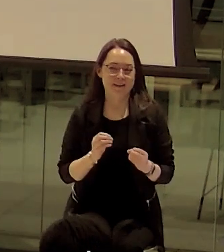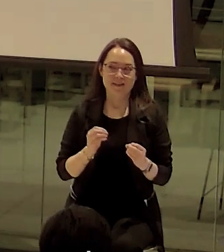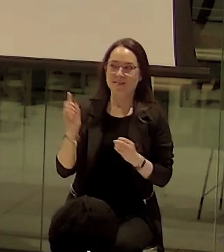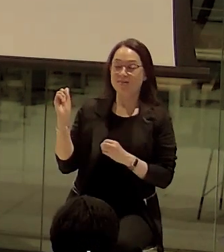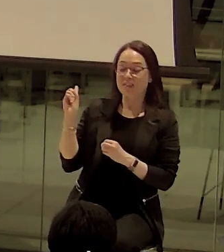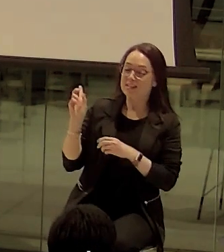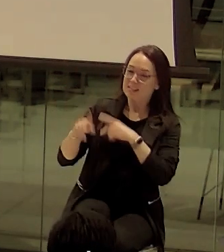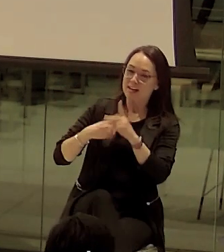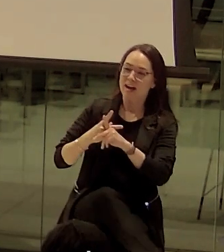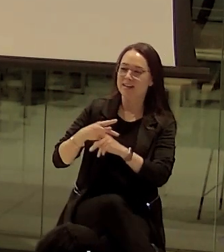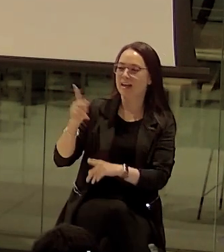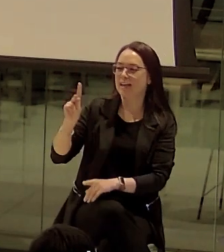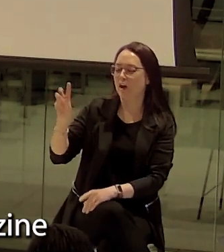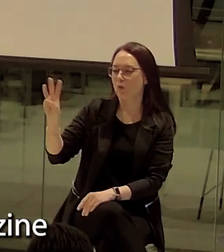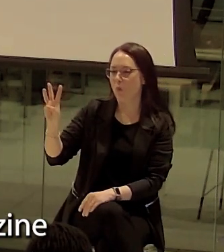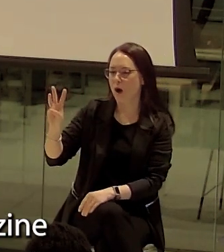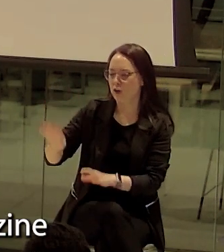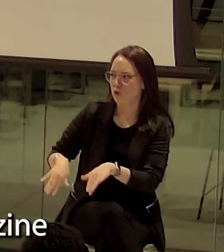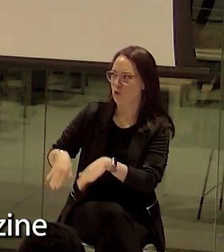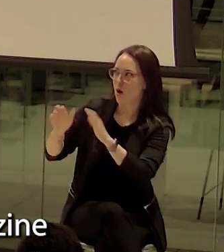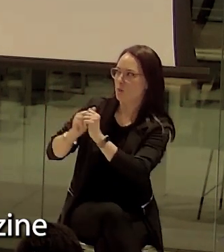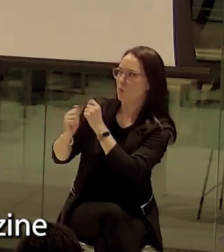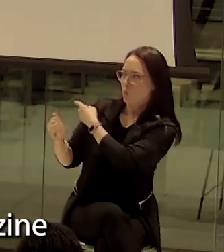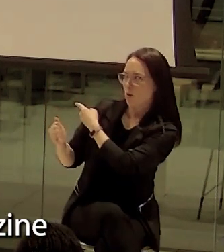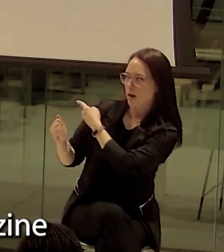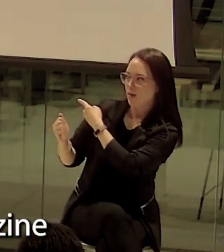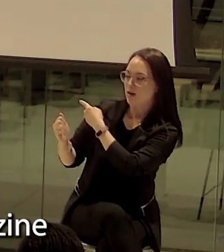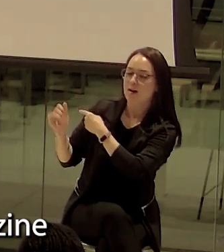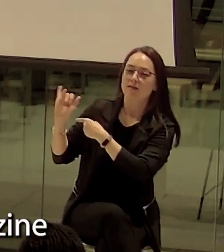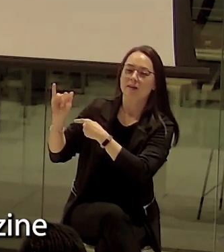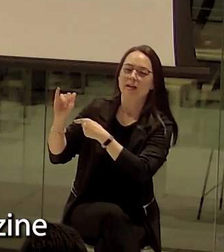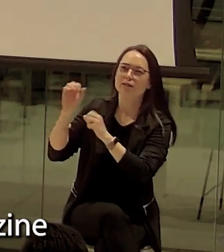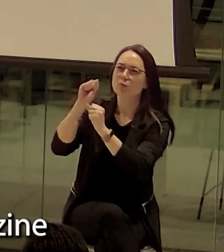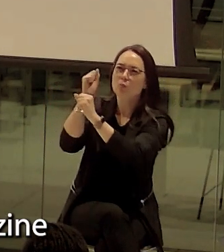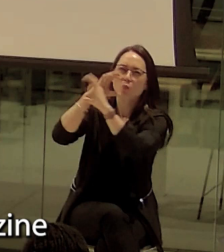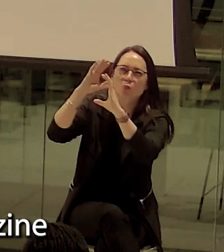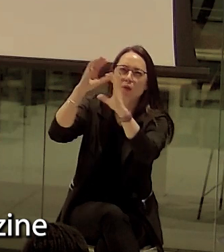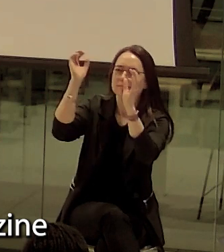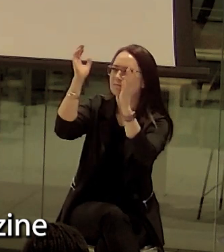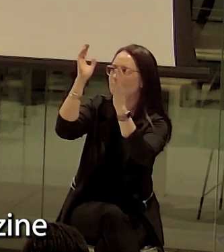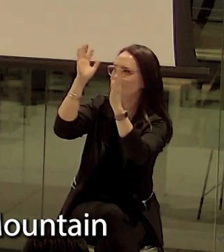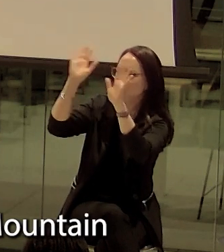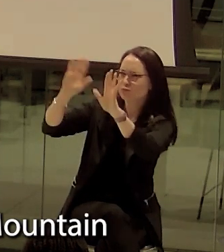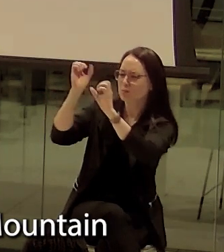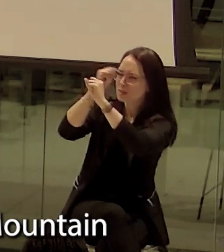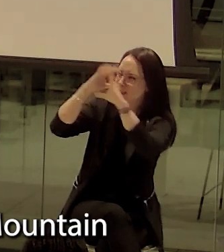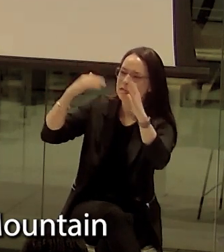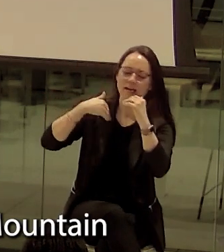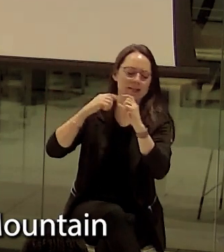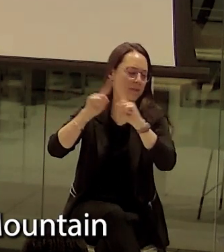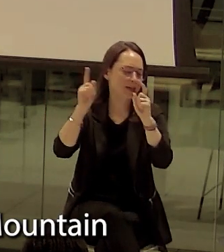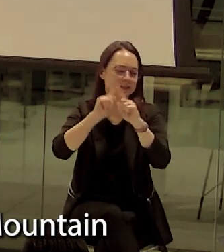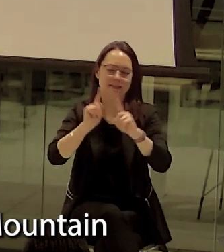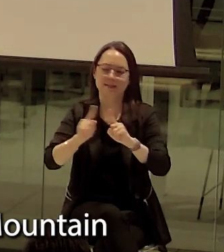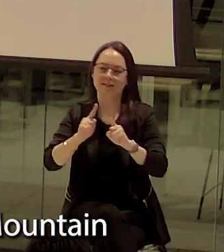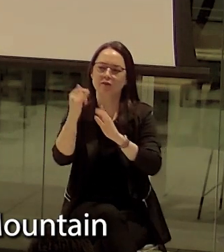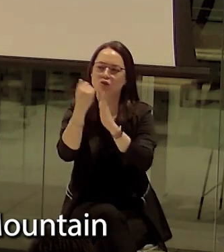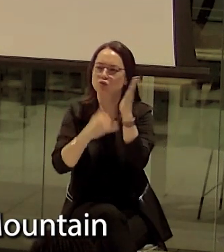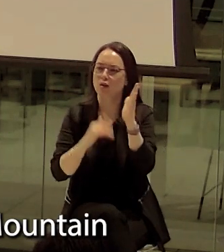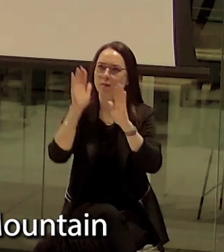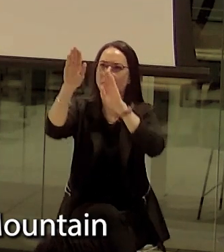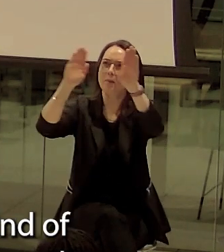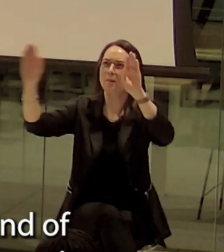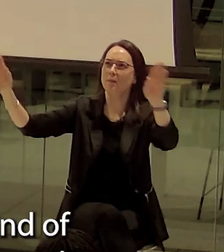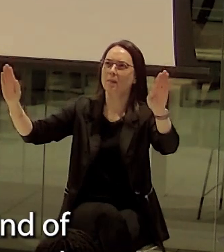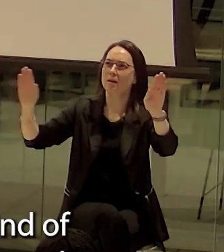Walker grew up under. And this is this brilliant little zine that has all of these different drawings that she did. She went to Stone Mountain and did a